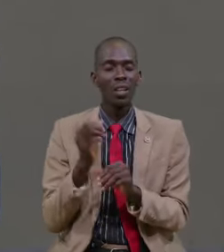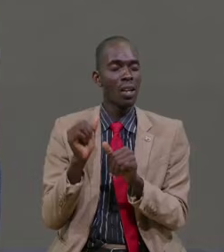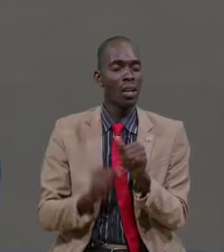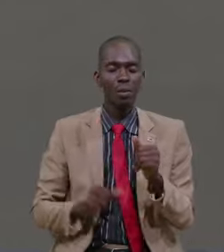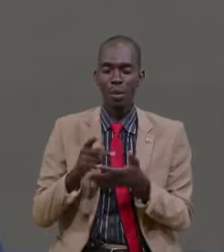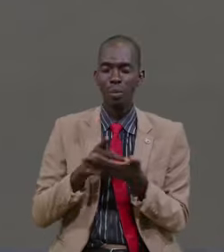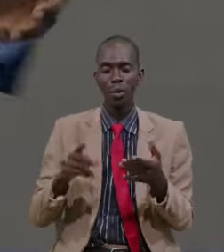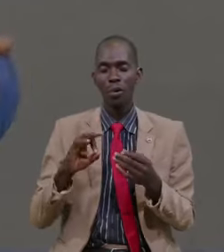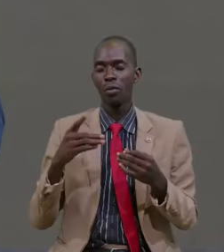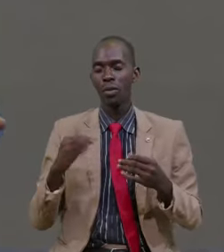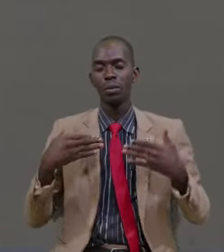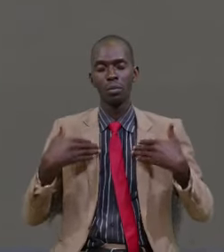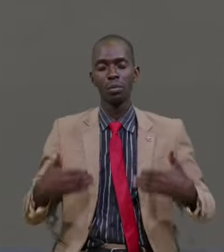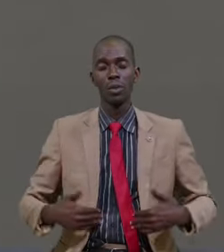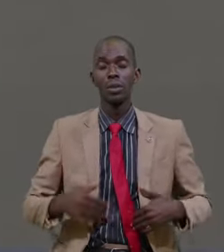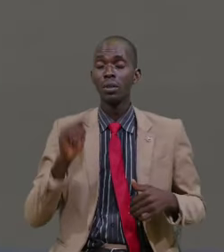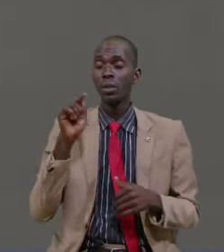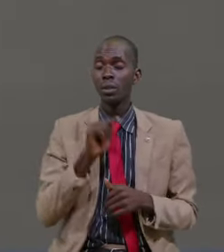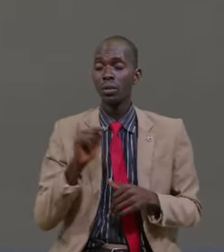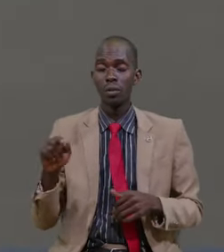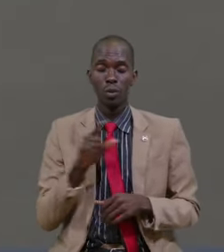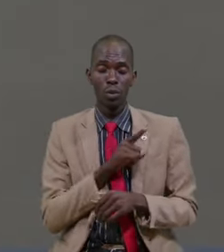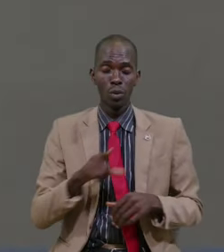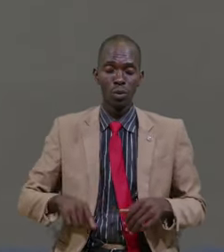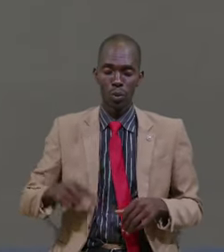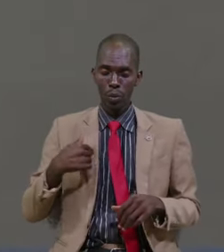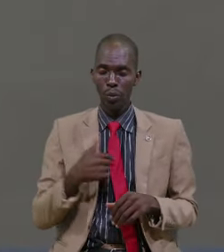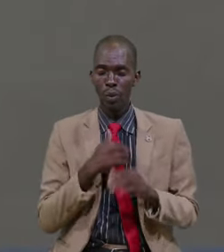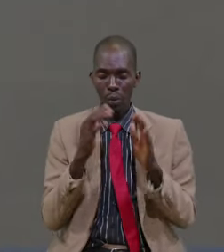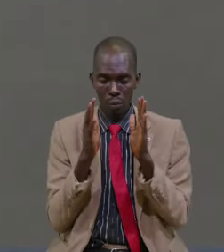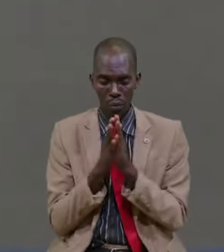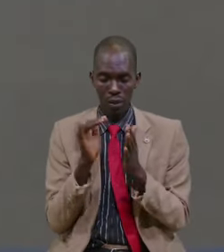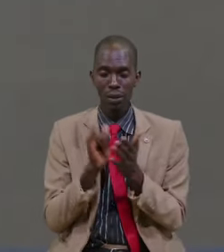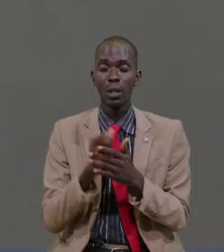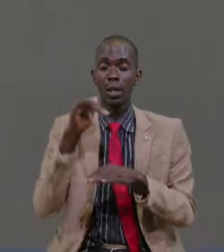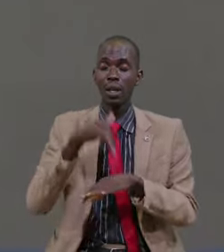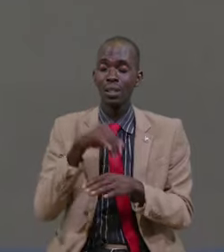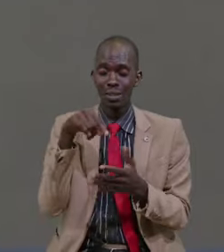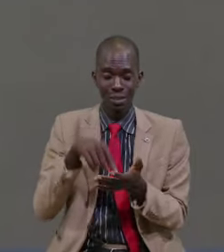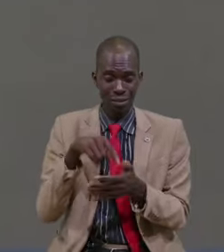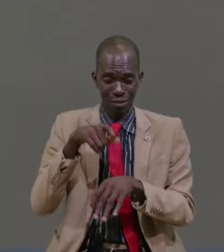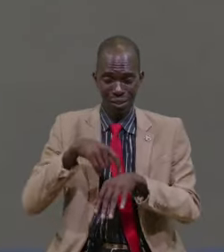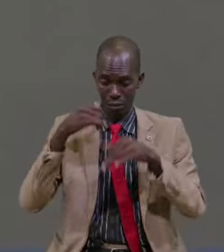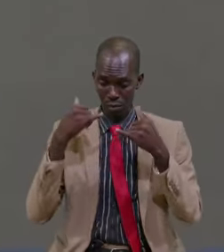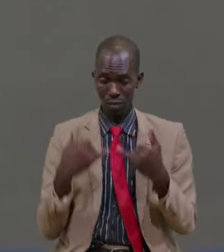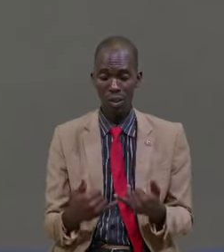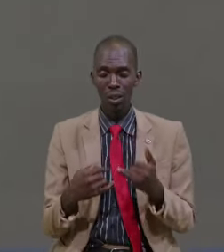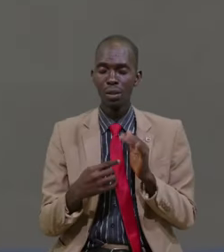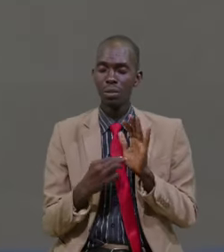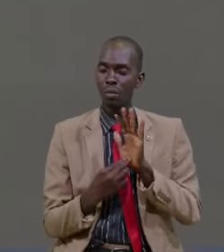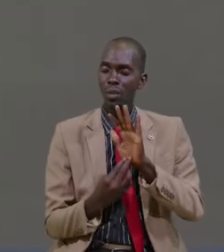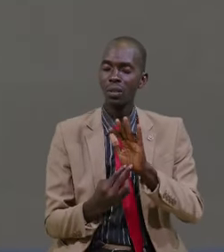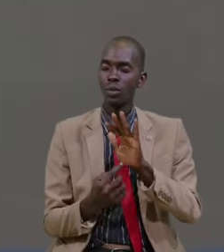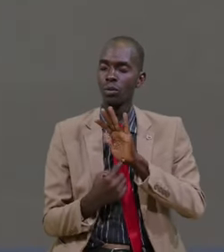body. Therefore, Lord, we pray that at this very time now, manifest your healing